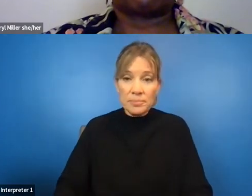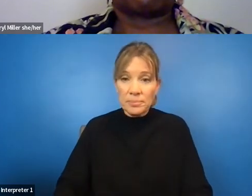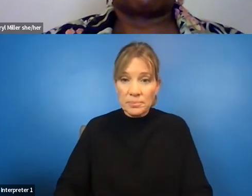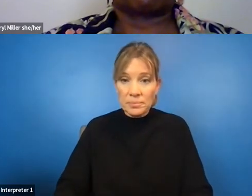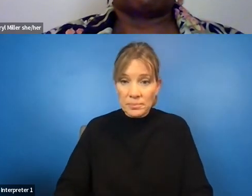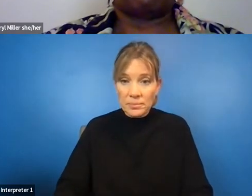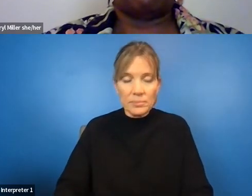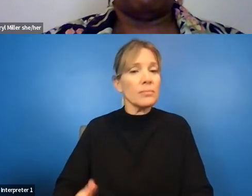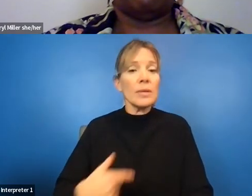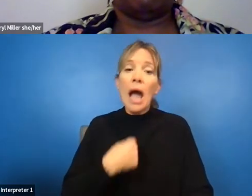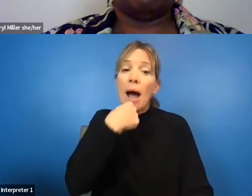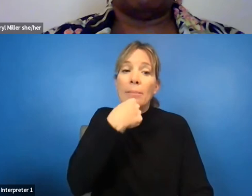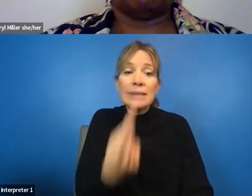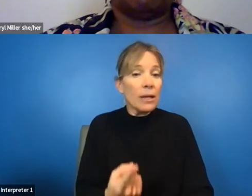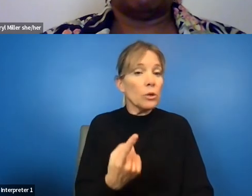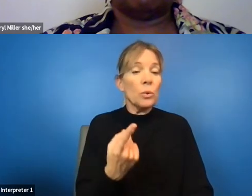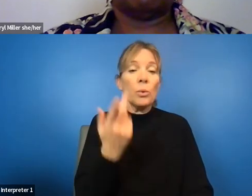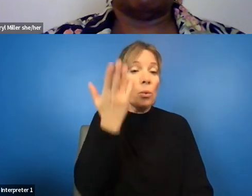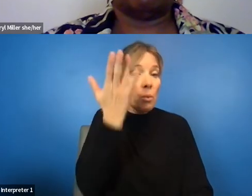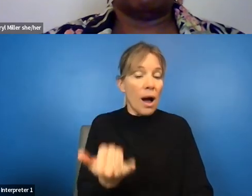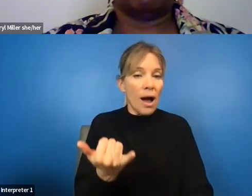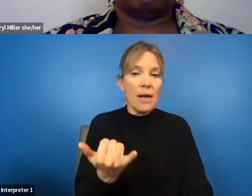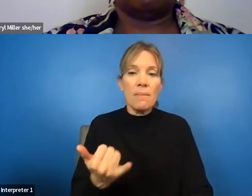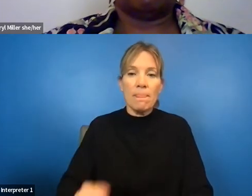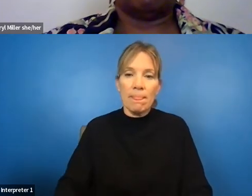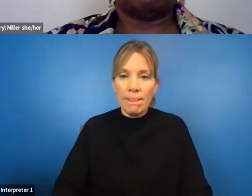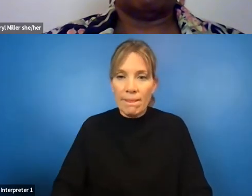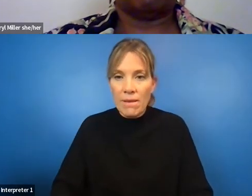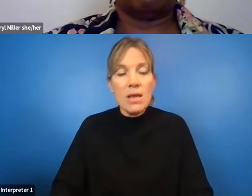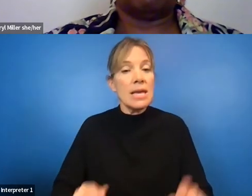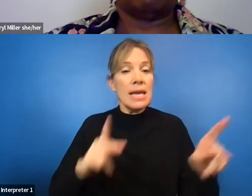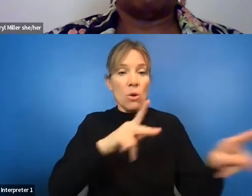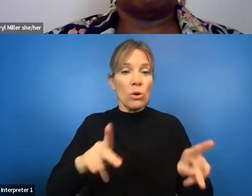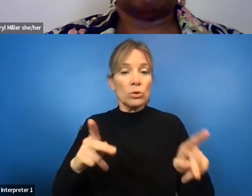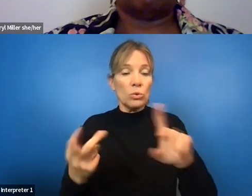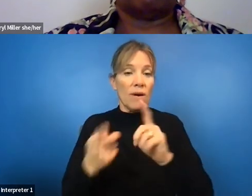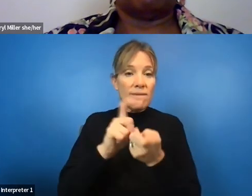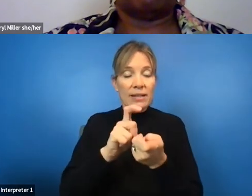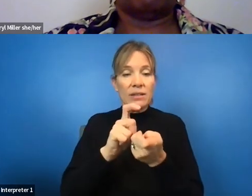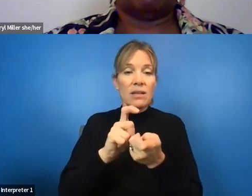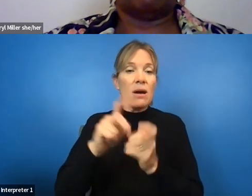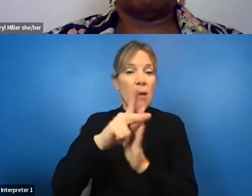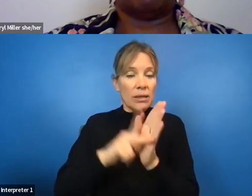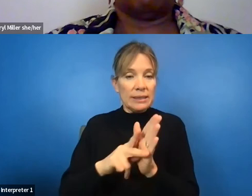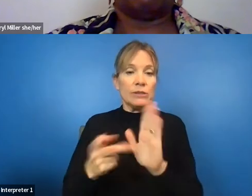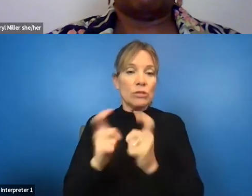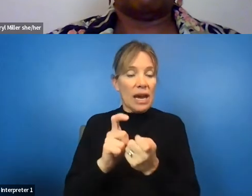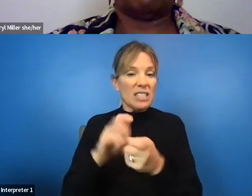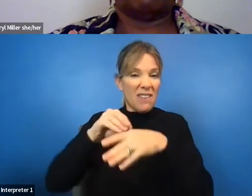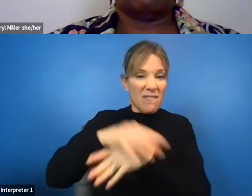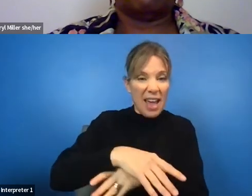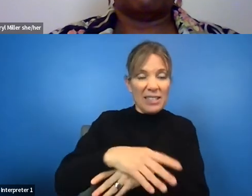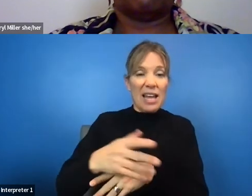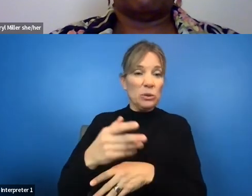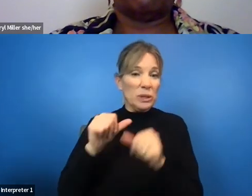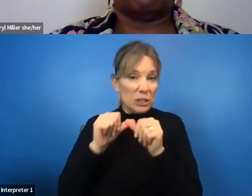I bring this up is because in order to affect policy change and to continue to do the work that we want to see for